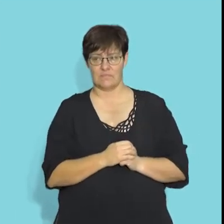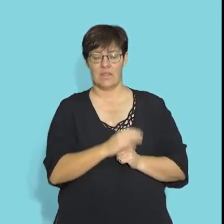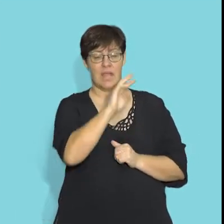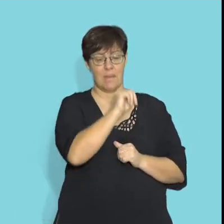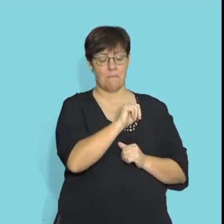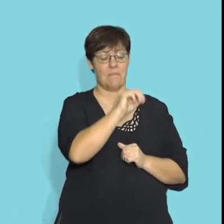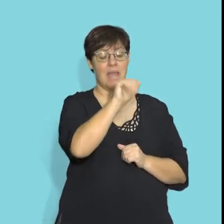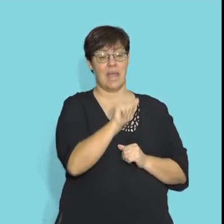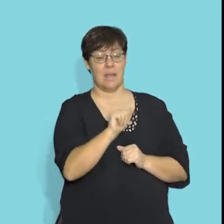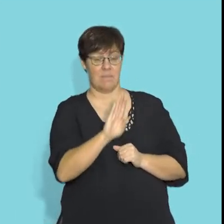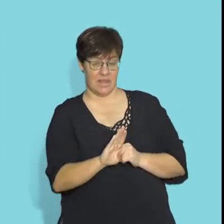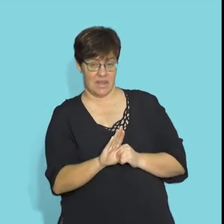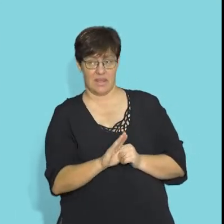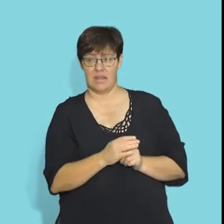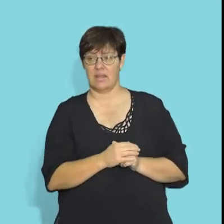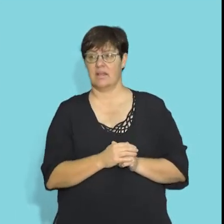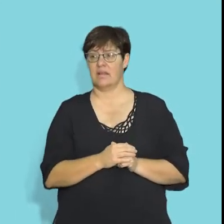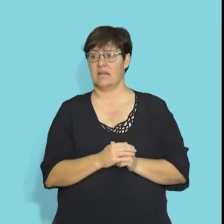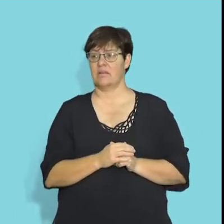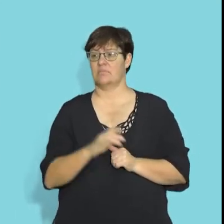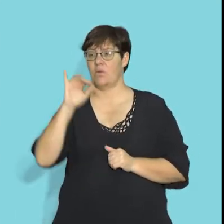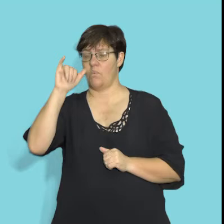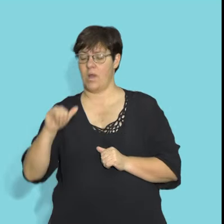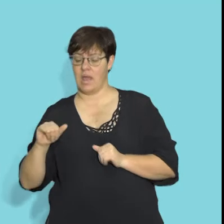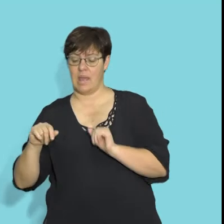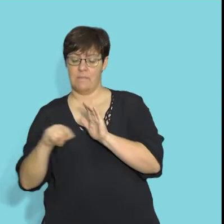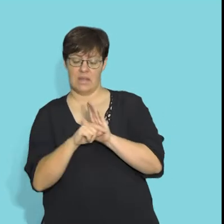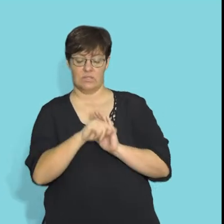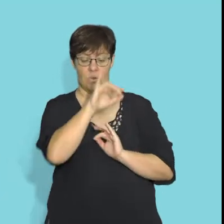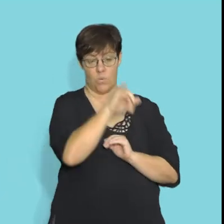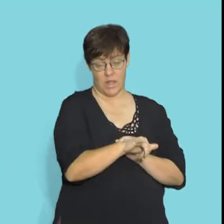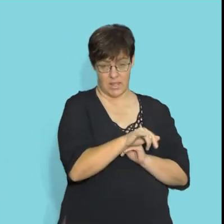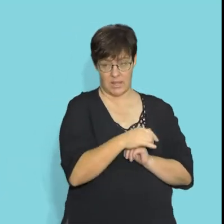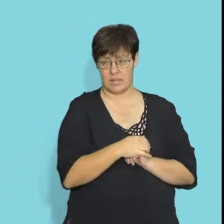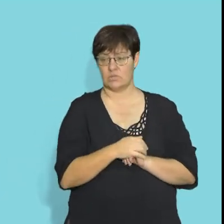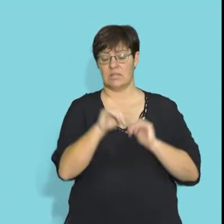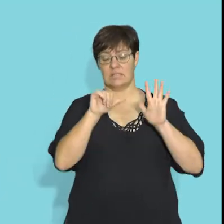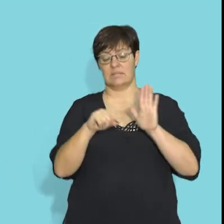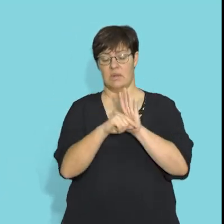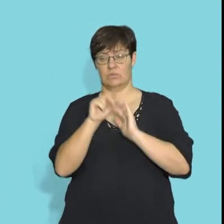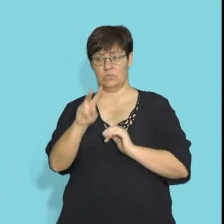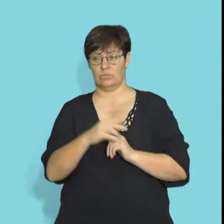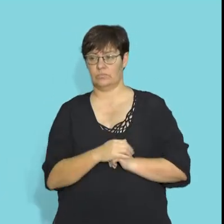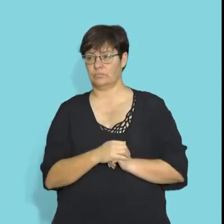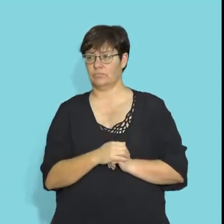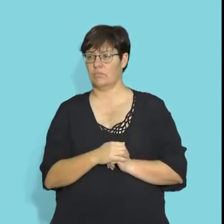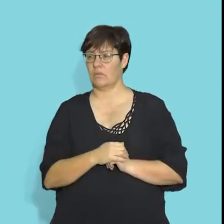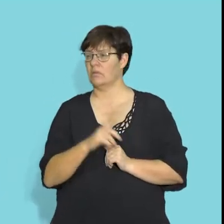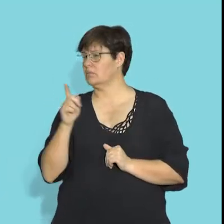line AB. If I do that, I'm going to go y value minus y value. So I'm going to go 6 minus